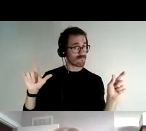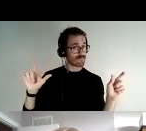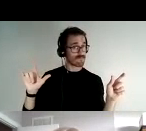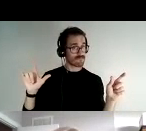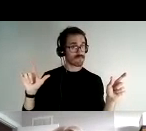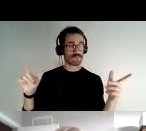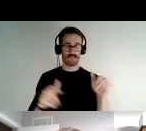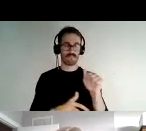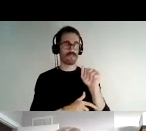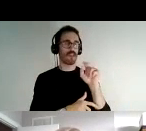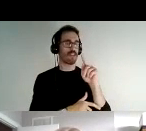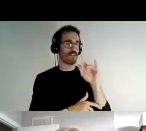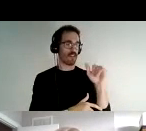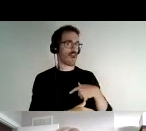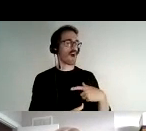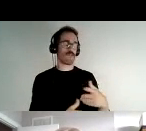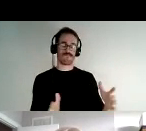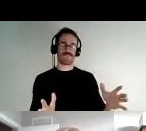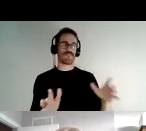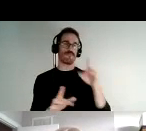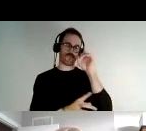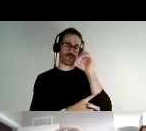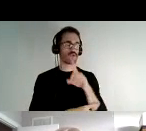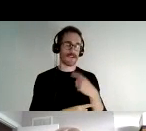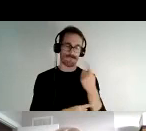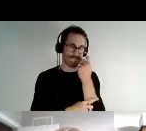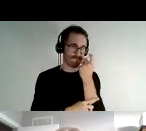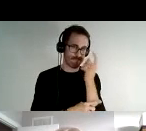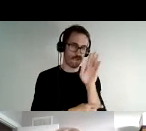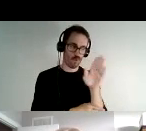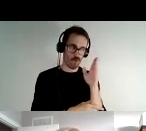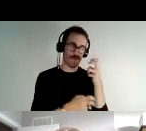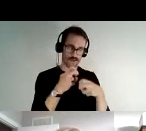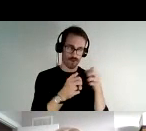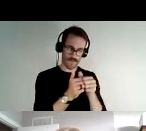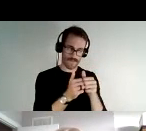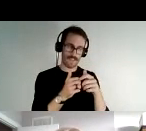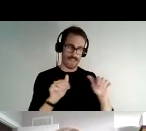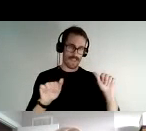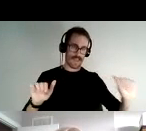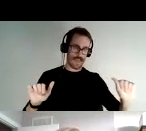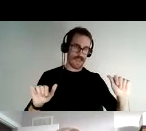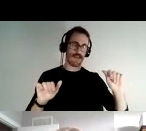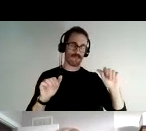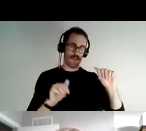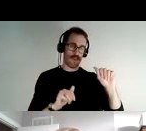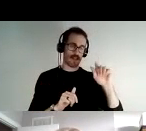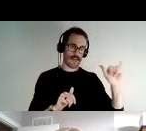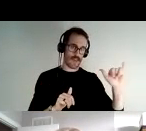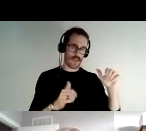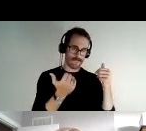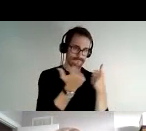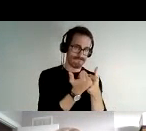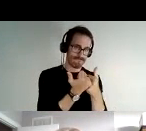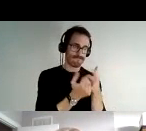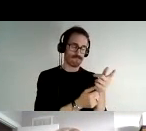For sure, and I completely understand and acknowledge that point of view. The reason